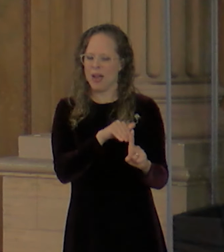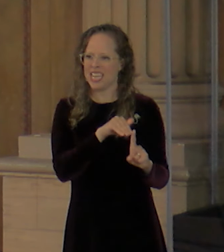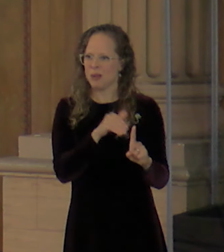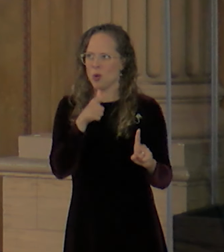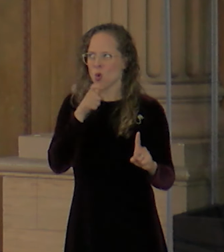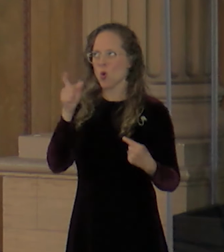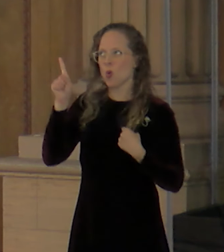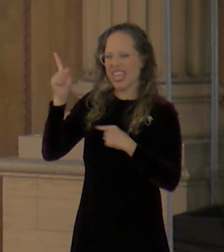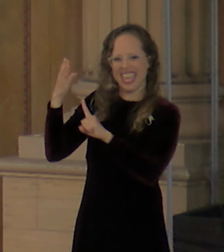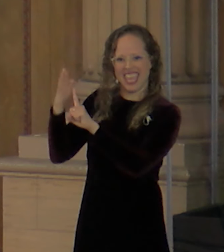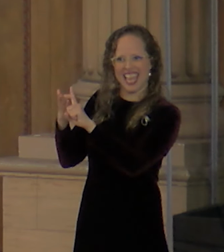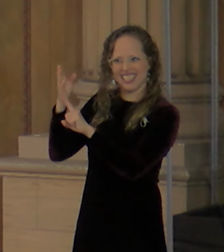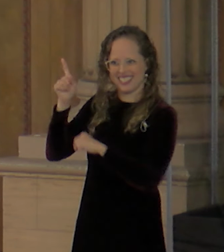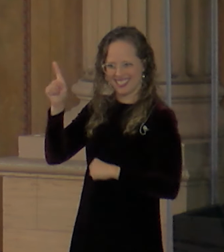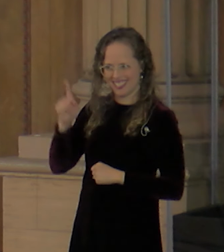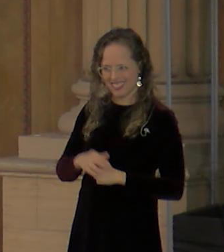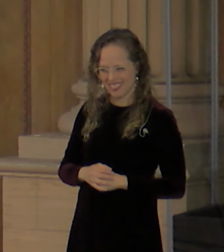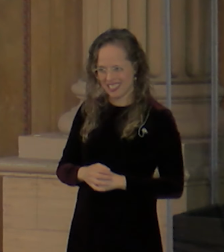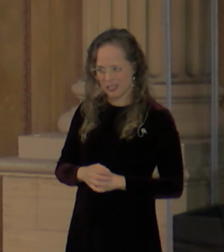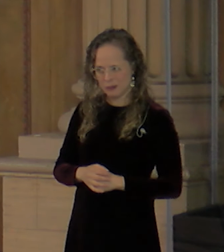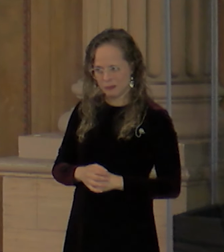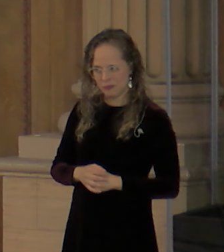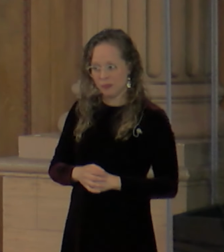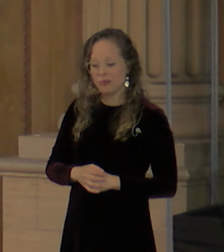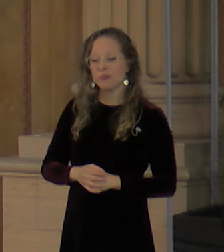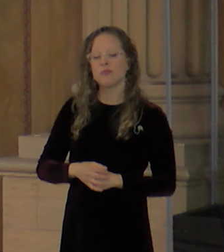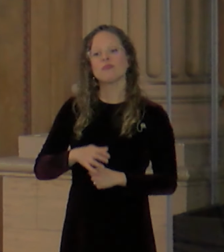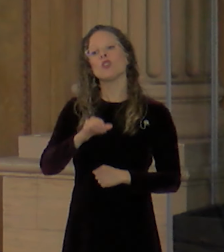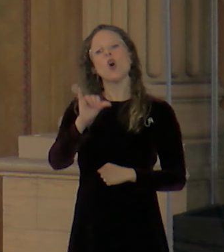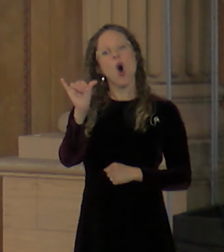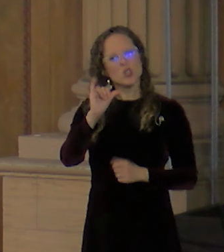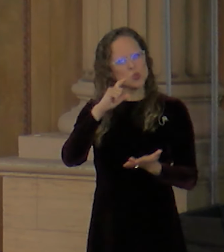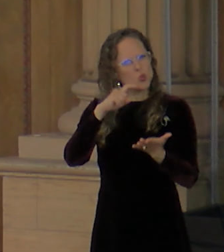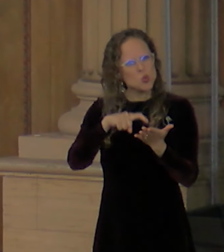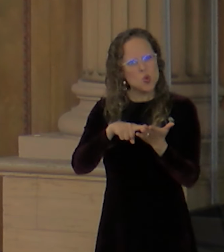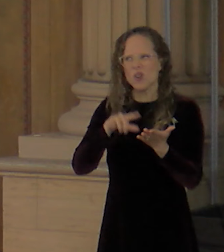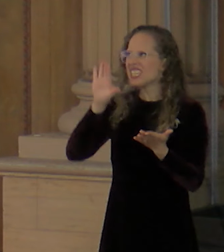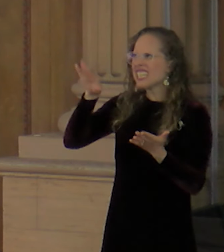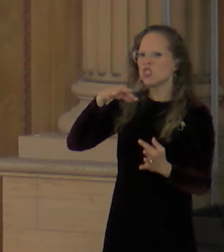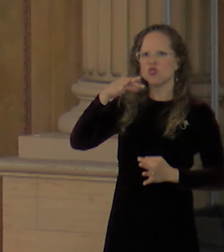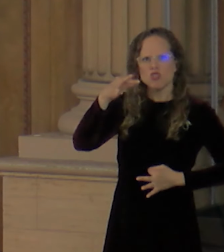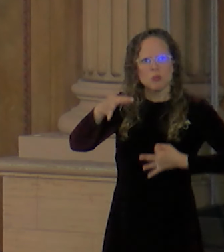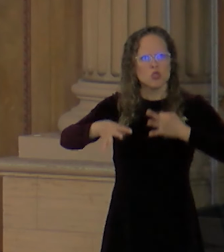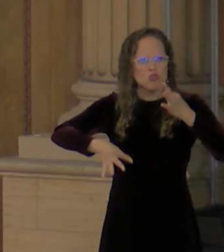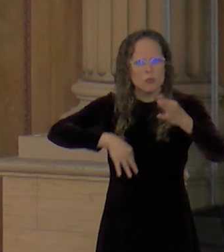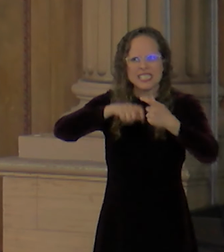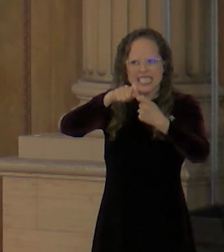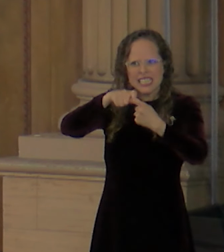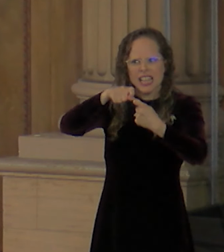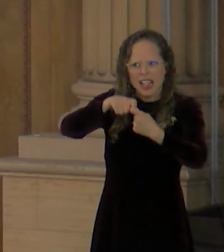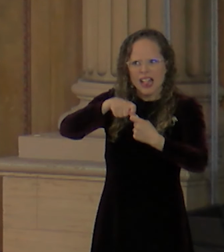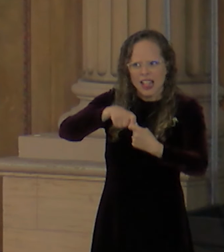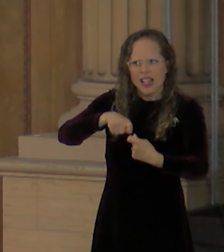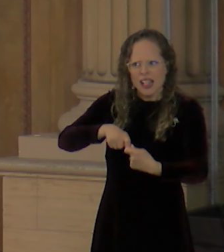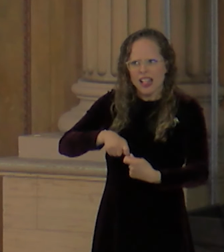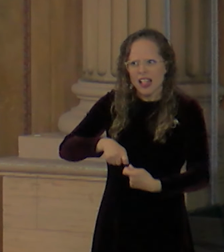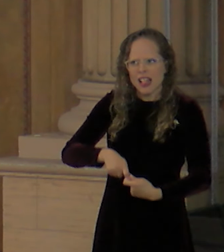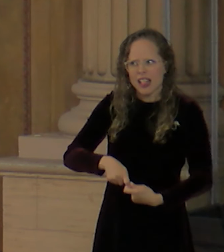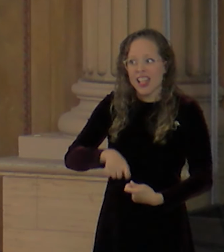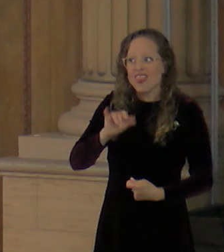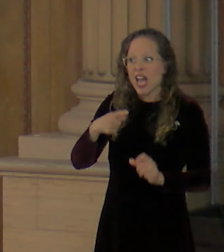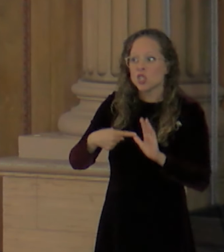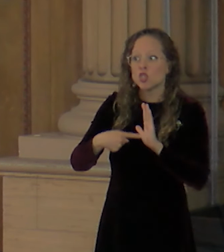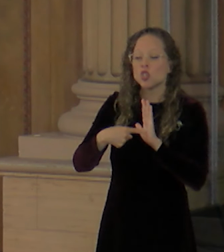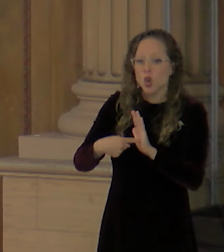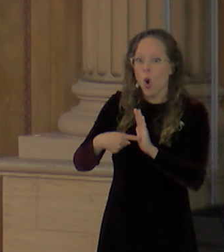Job, which shows that God knows evil better than we do. I mean, Job knew some things about Leviathan, but it was all murky. It was obscured